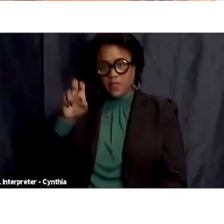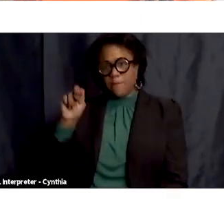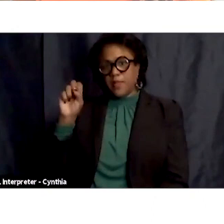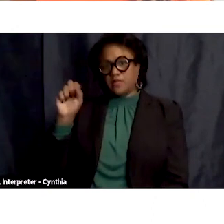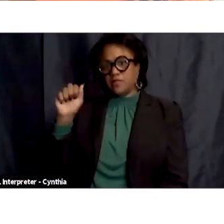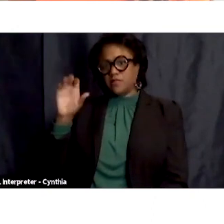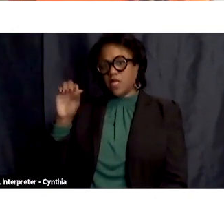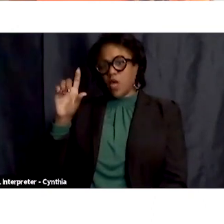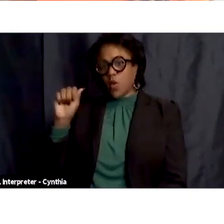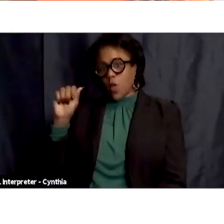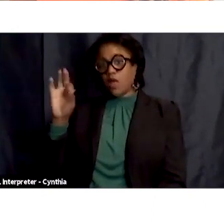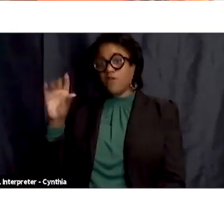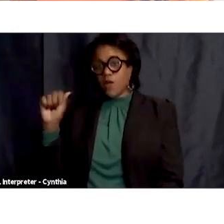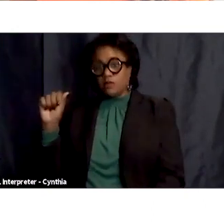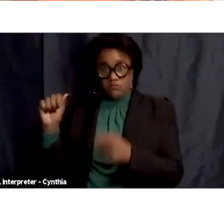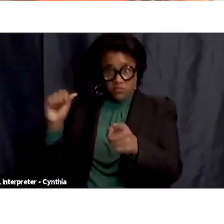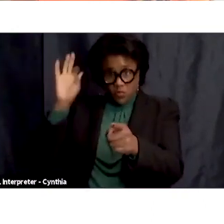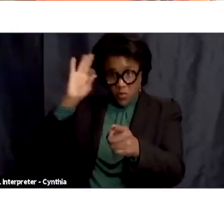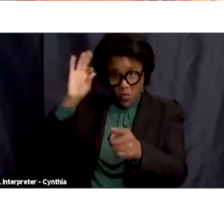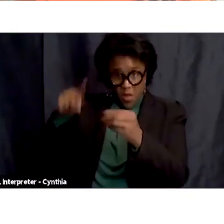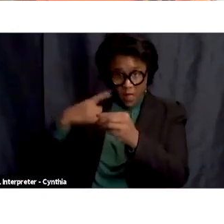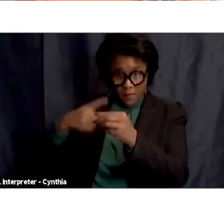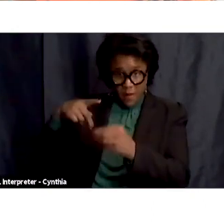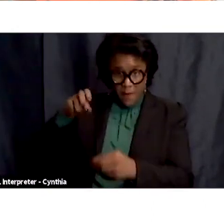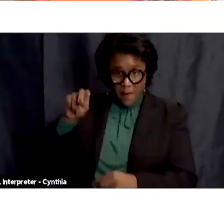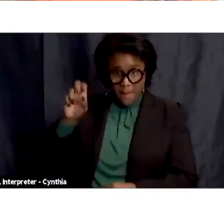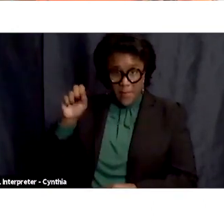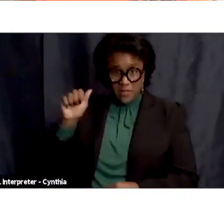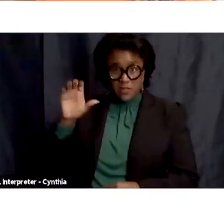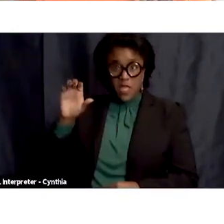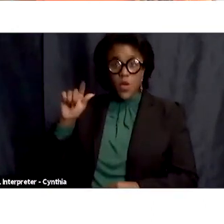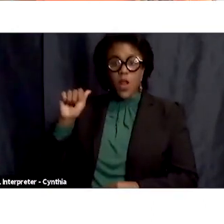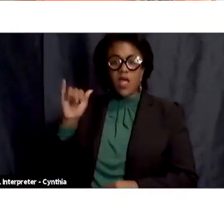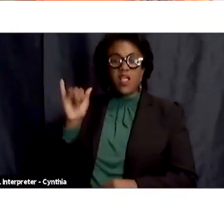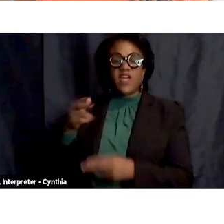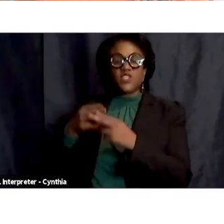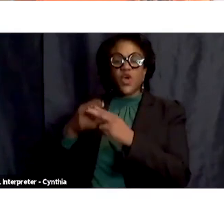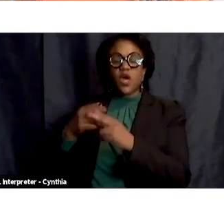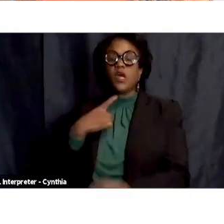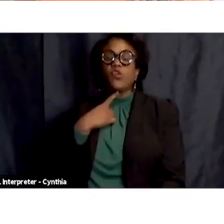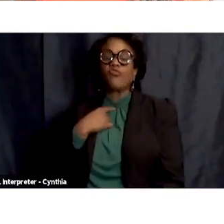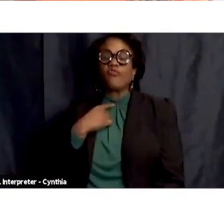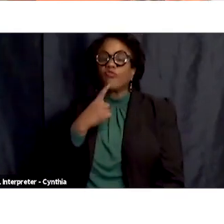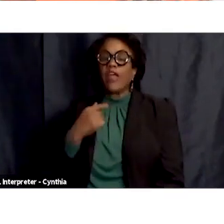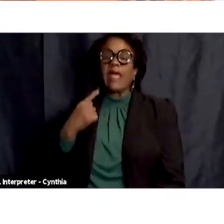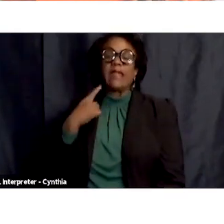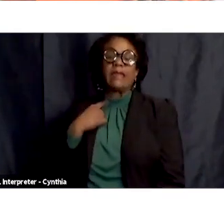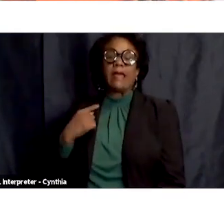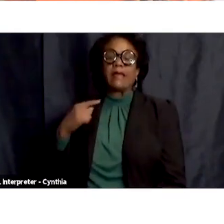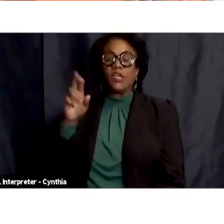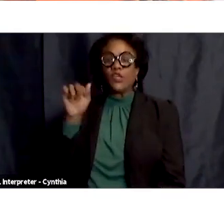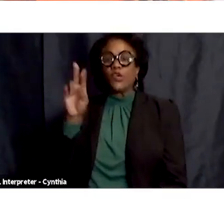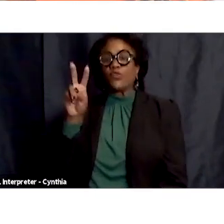For folks who don't know about Pensacola, Florida, it's been called the Redneck Riviera. It's a 93% white community